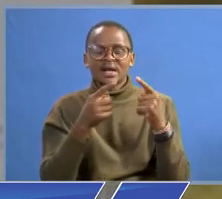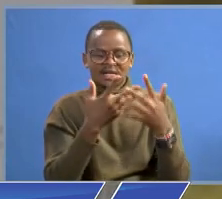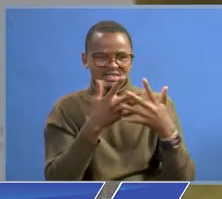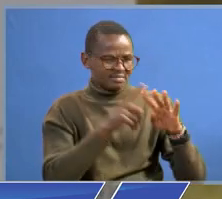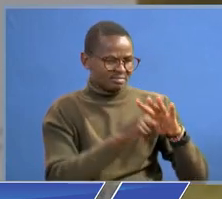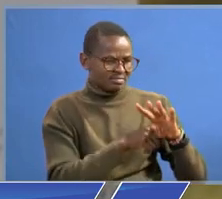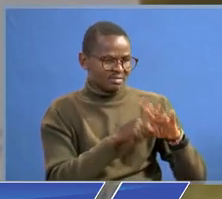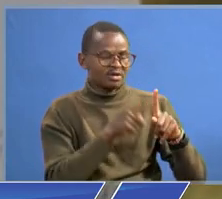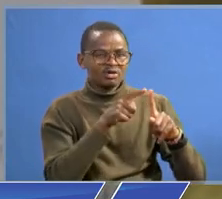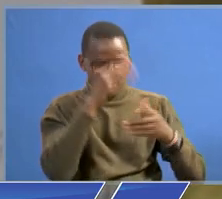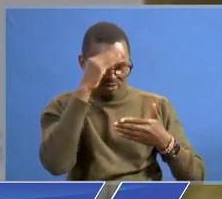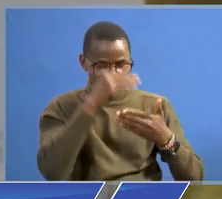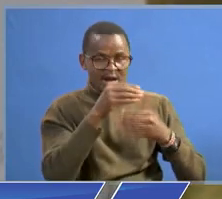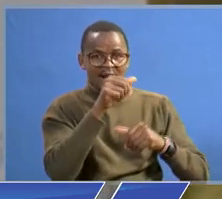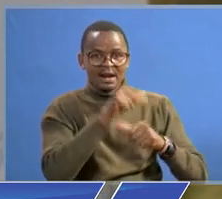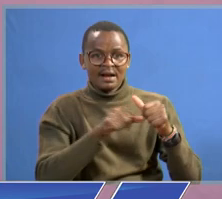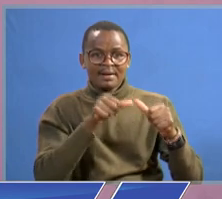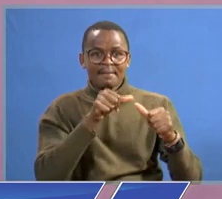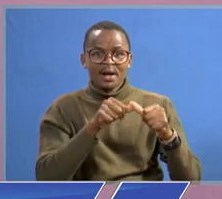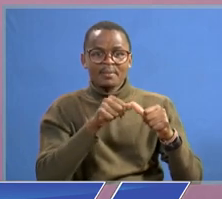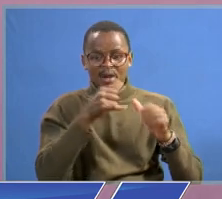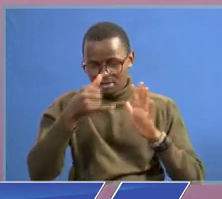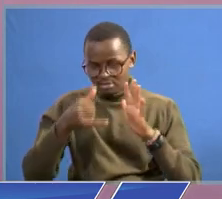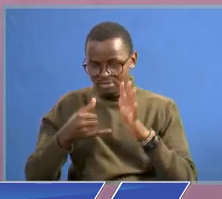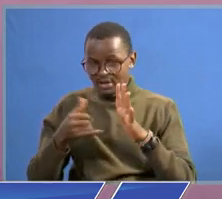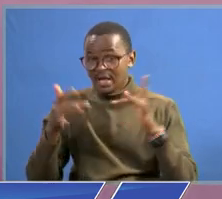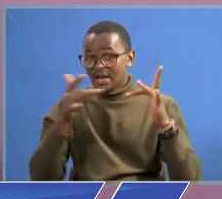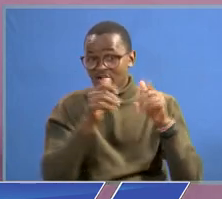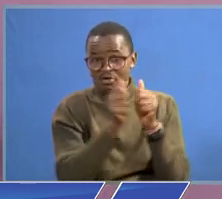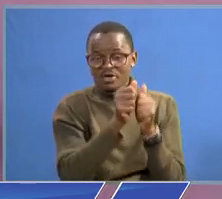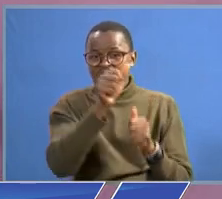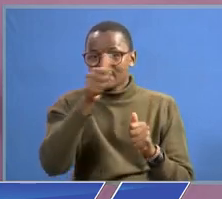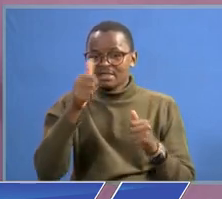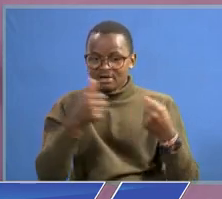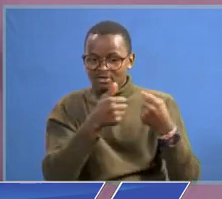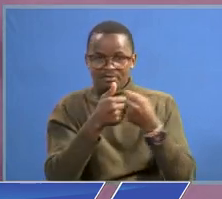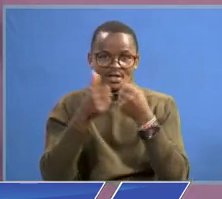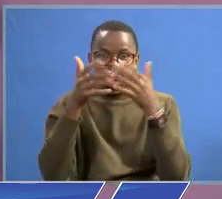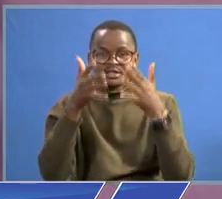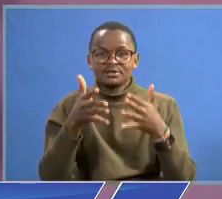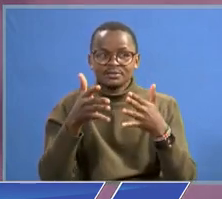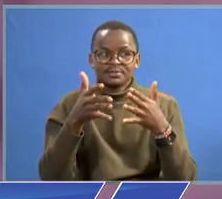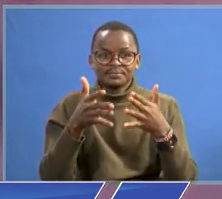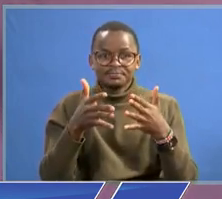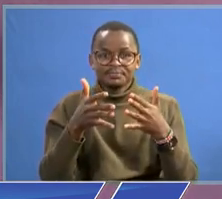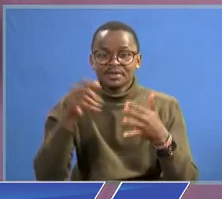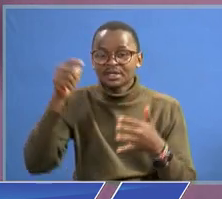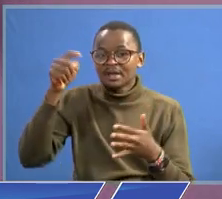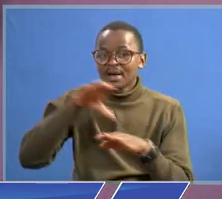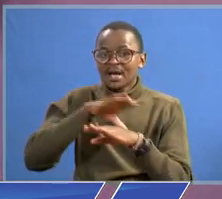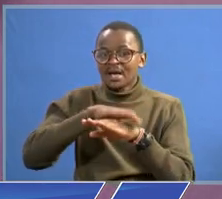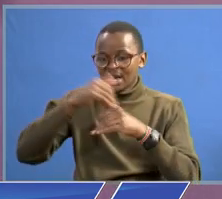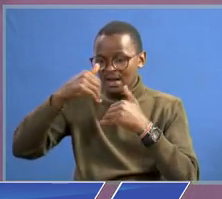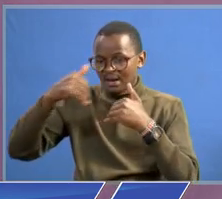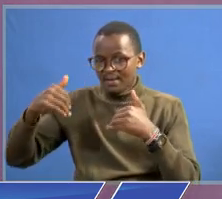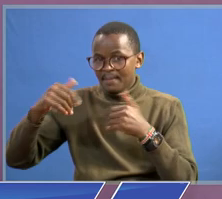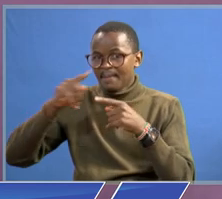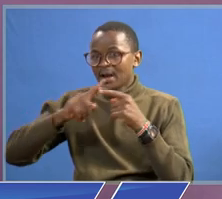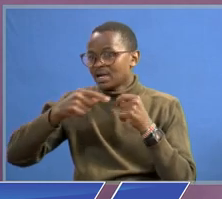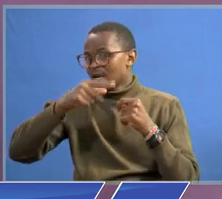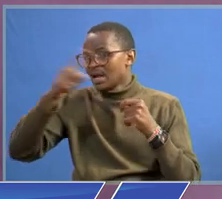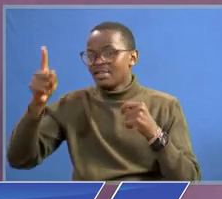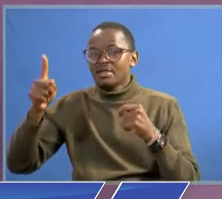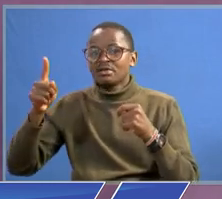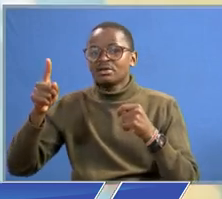some time to learn about art and network with fellow competitors. Si lazima ni participate, but mi wenda pia